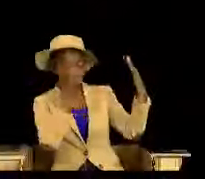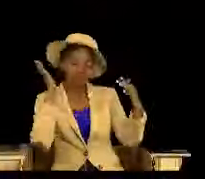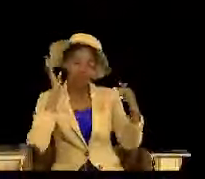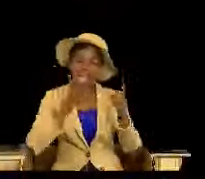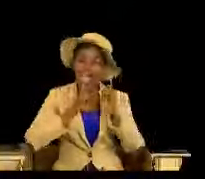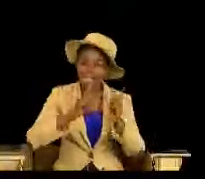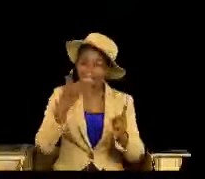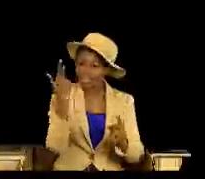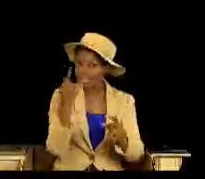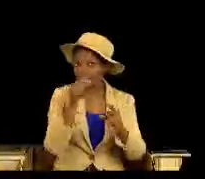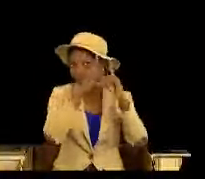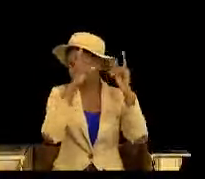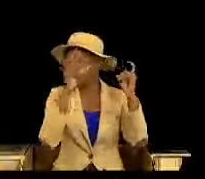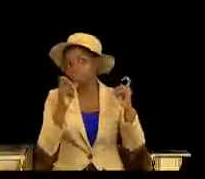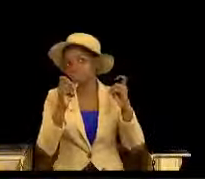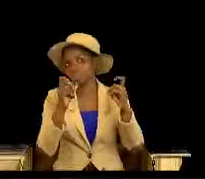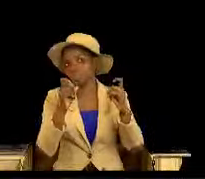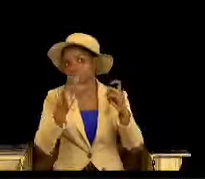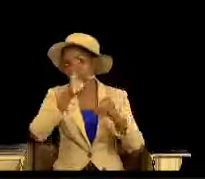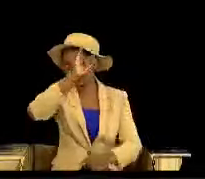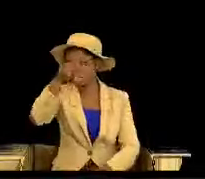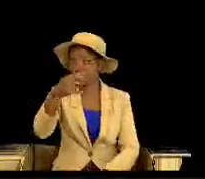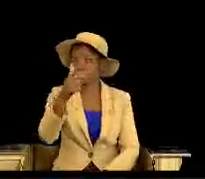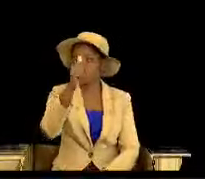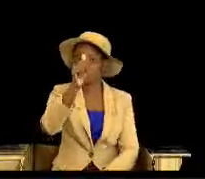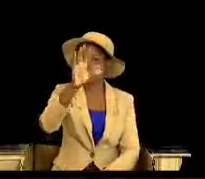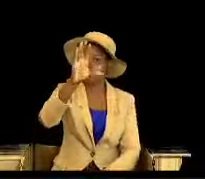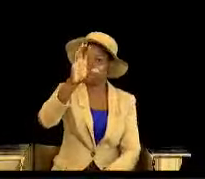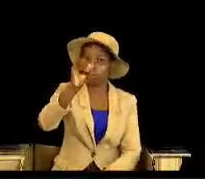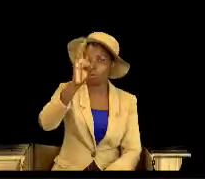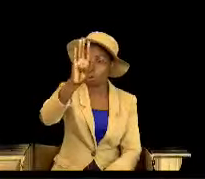question Jacob had 12